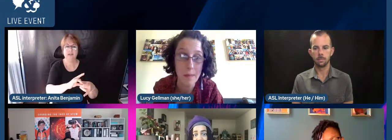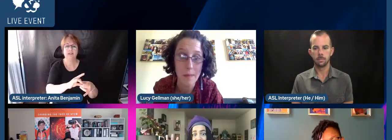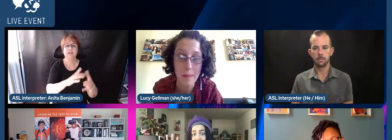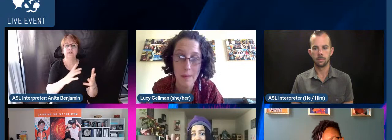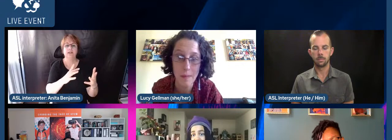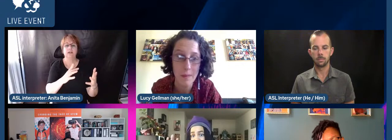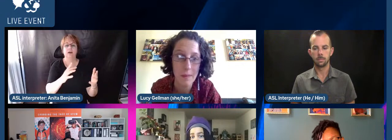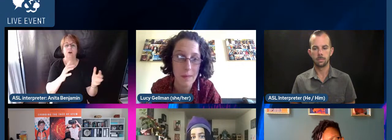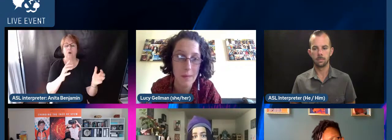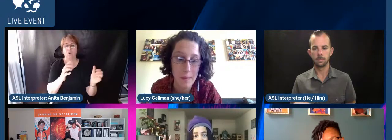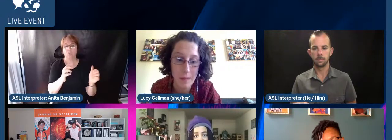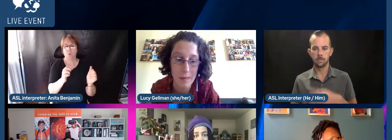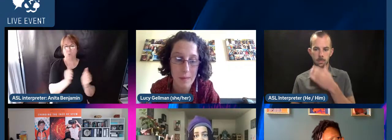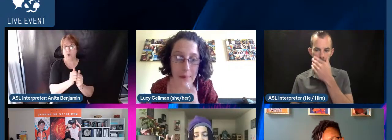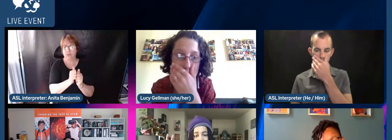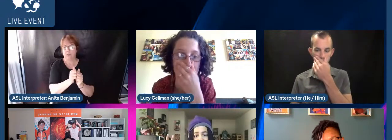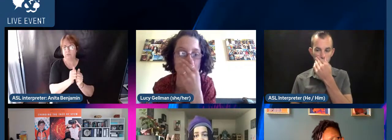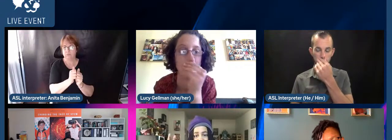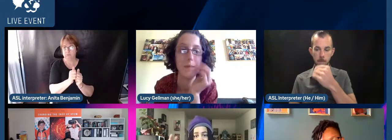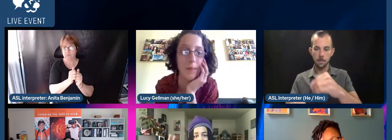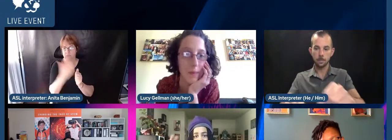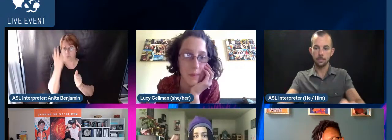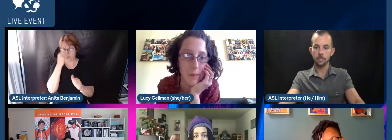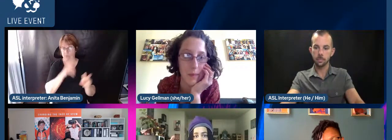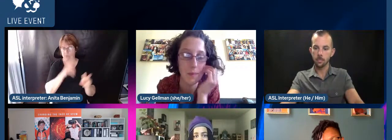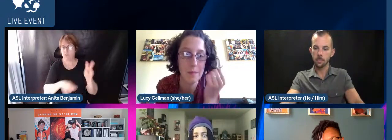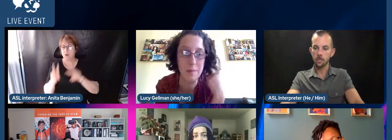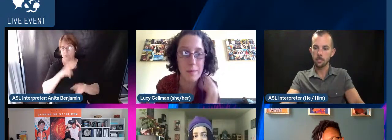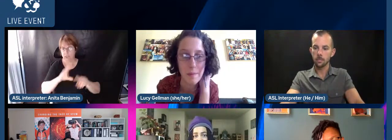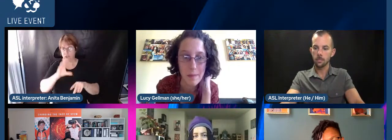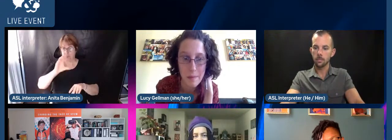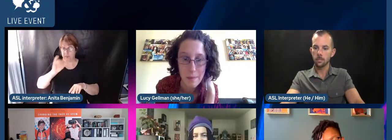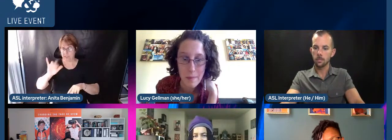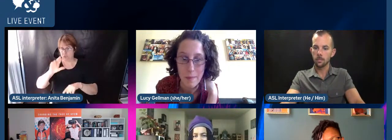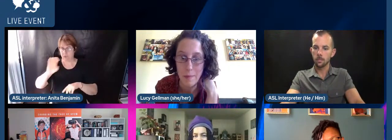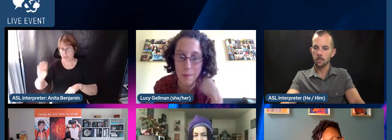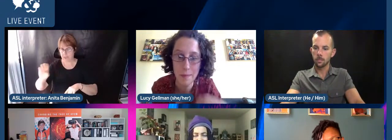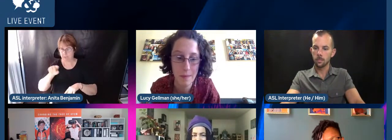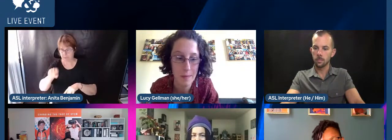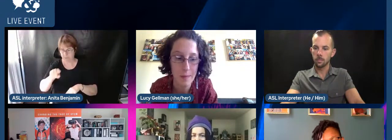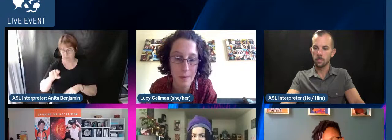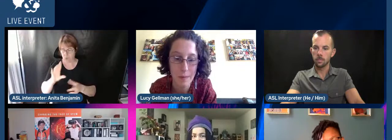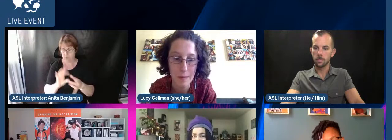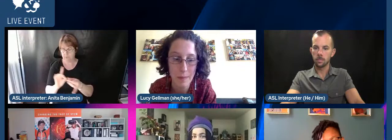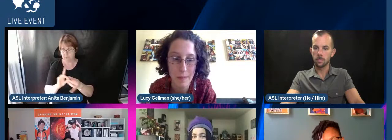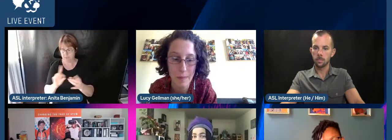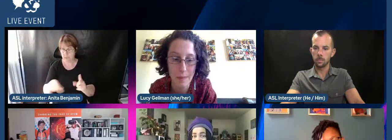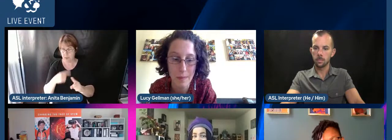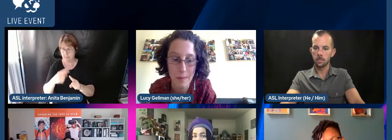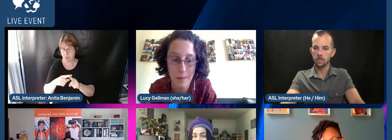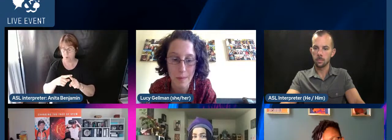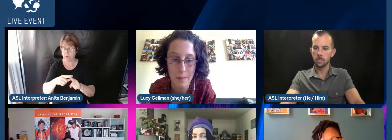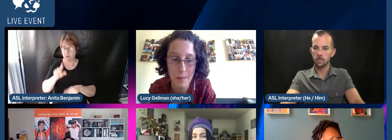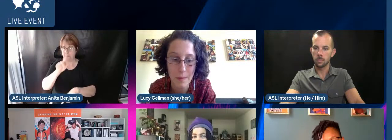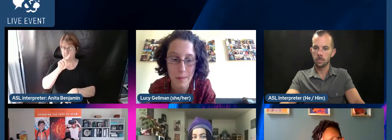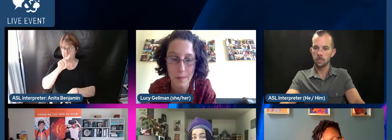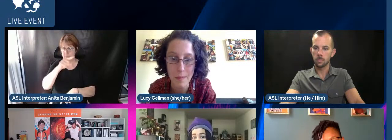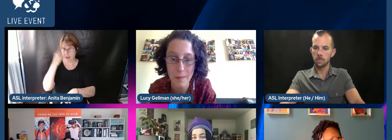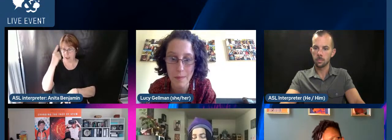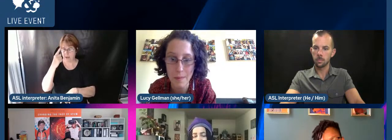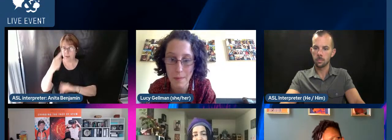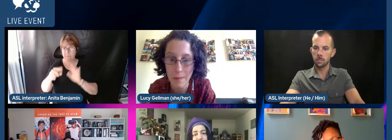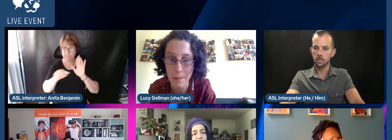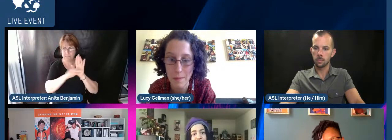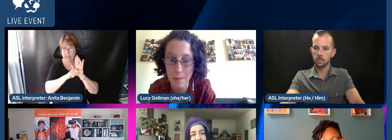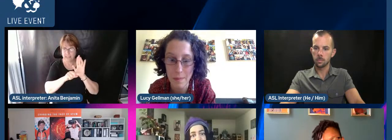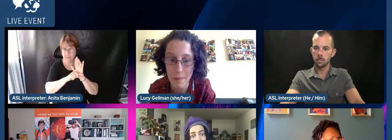beautiful observations, Cyree, you were making around Black pessimism